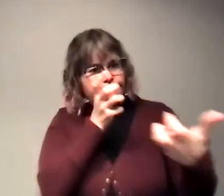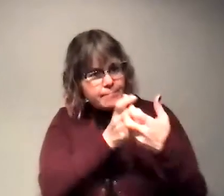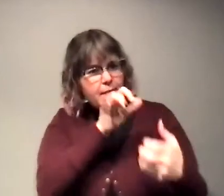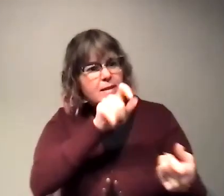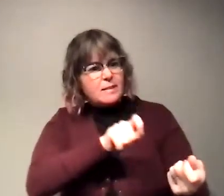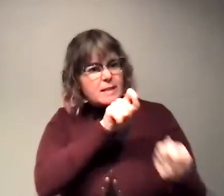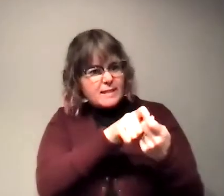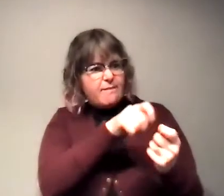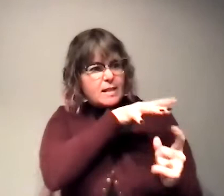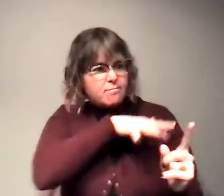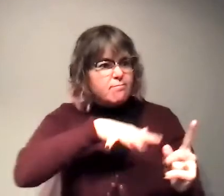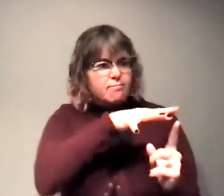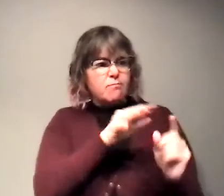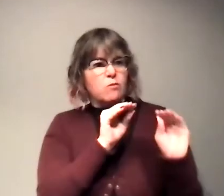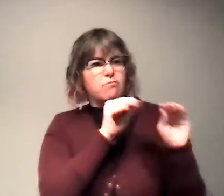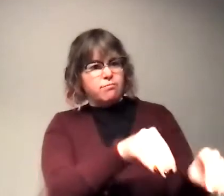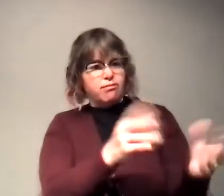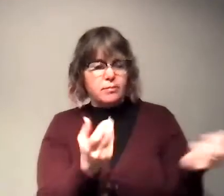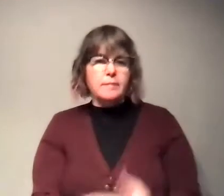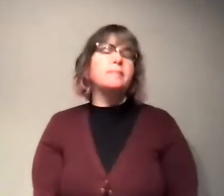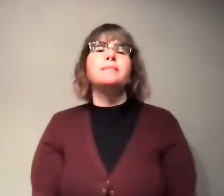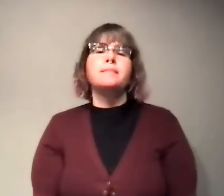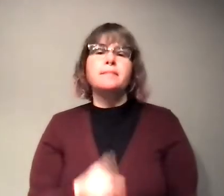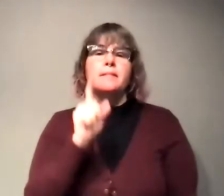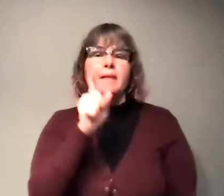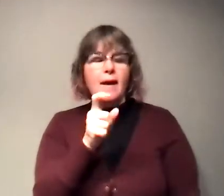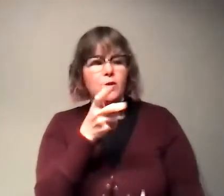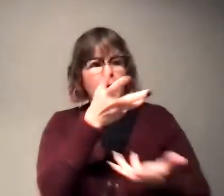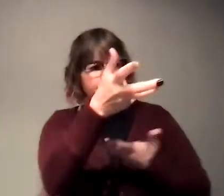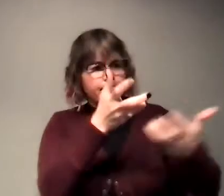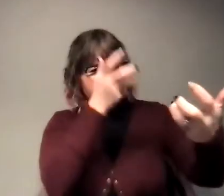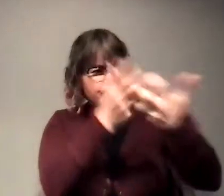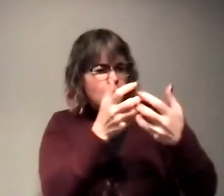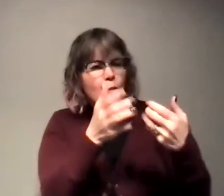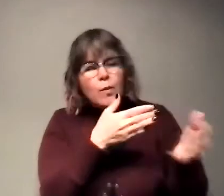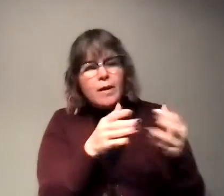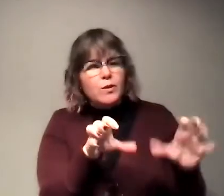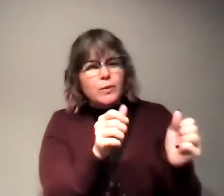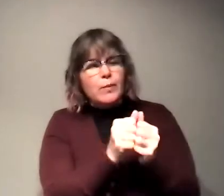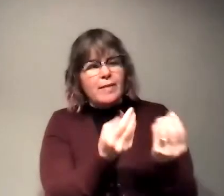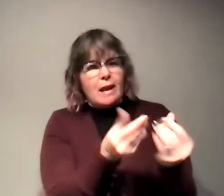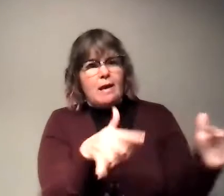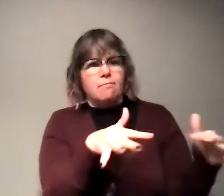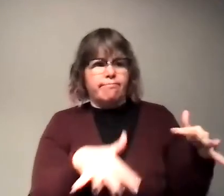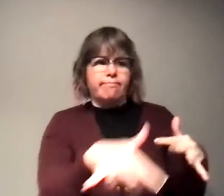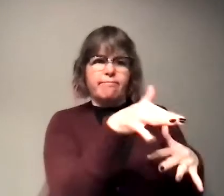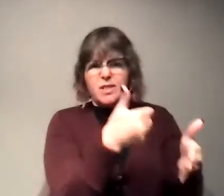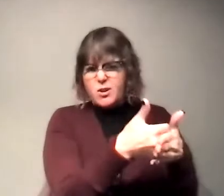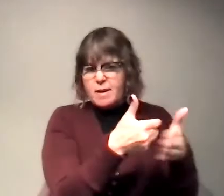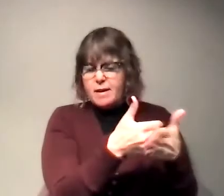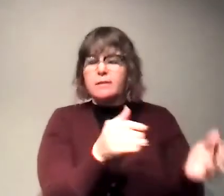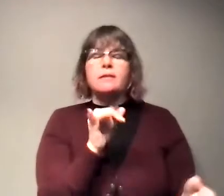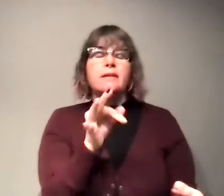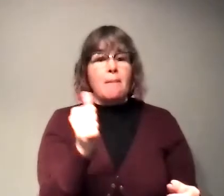where we're planting them. And so they have to work well with whatever we're doing with the land next to it. So if we're in